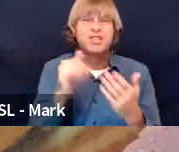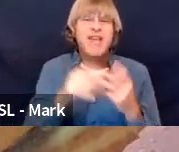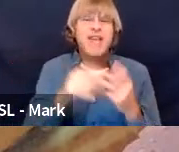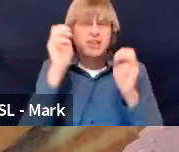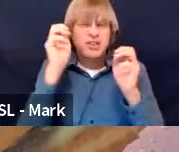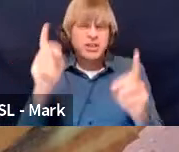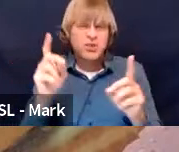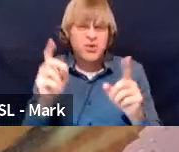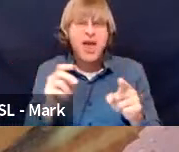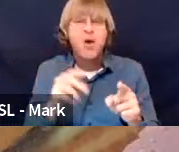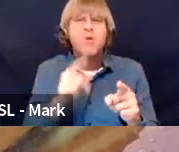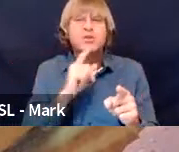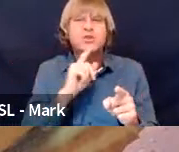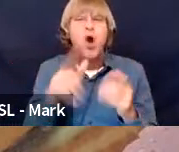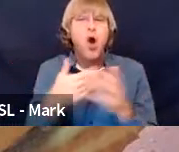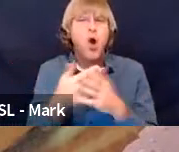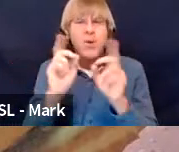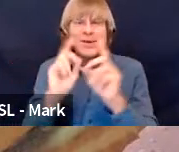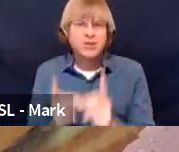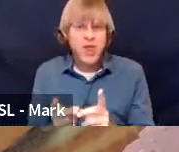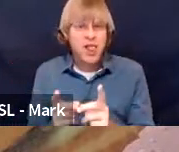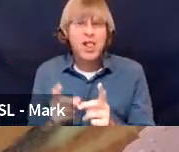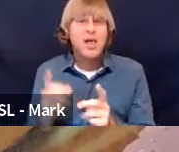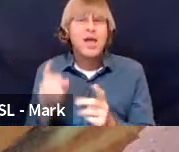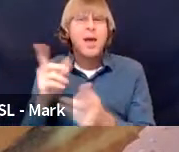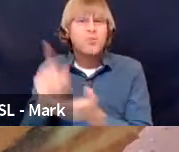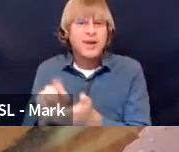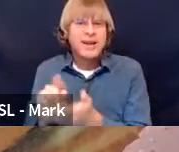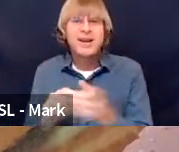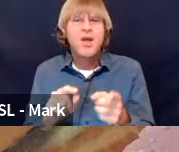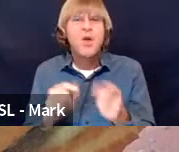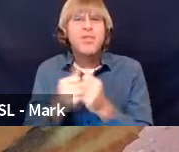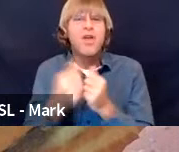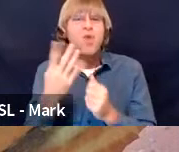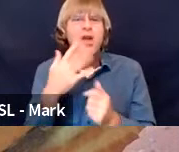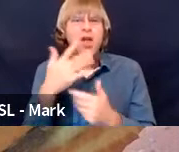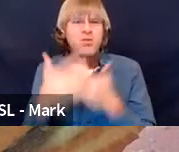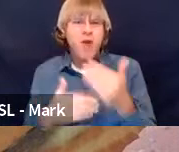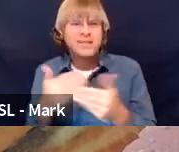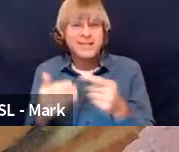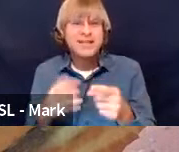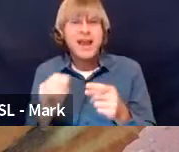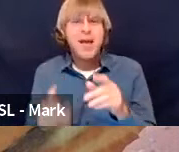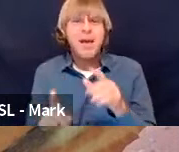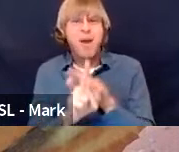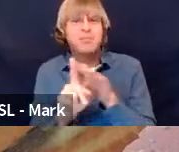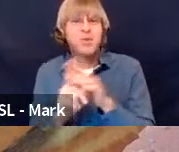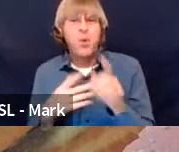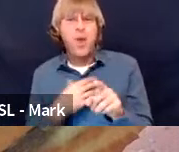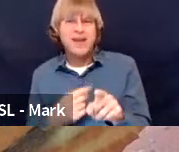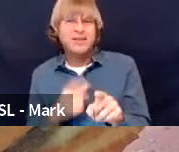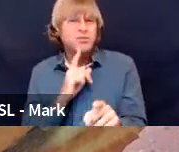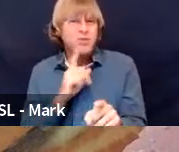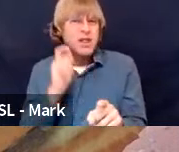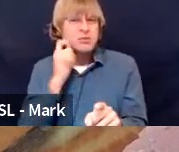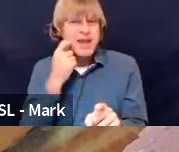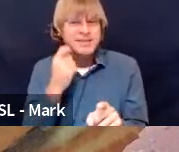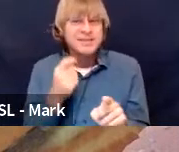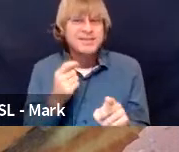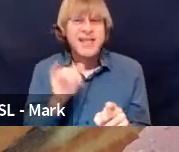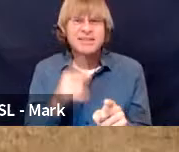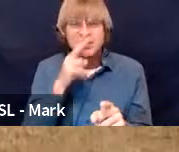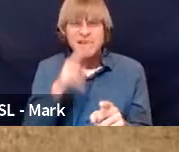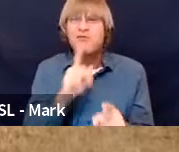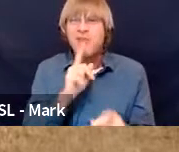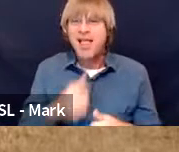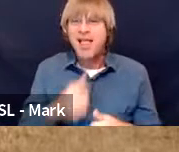piece. It was all digitally printed. This is via craft with four color process and pops of white. It looks amazing. This is one to see in